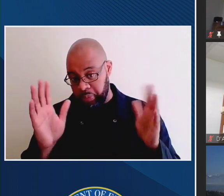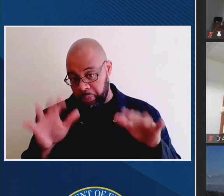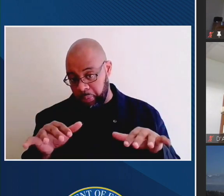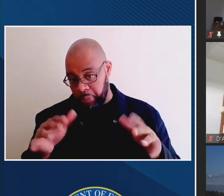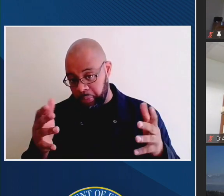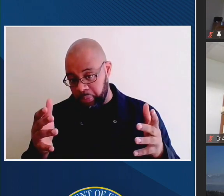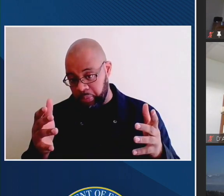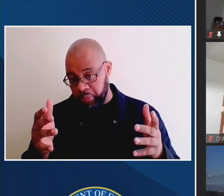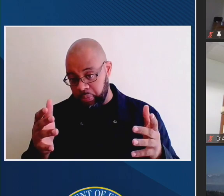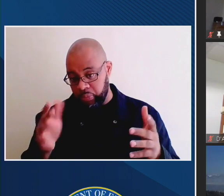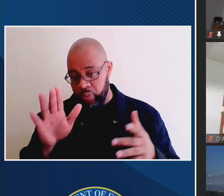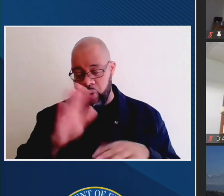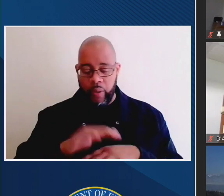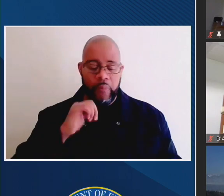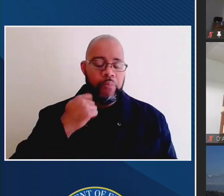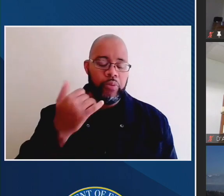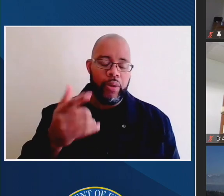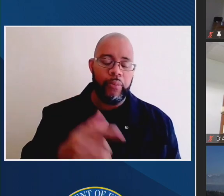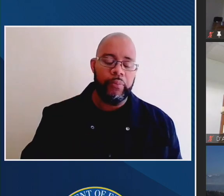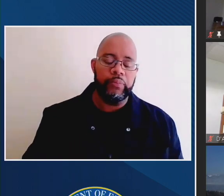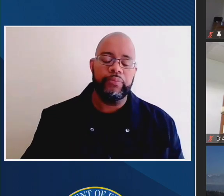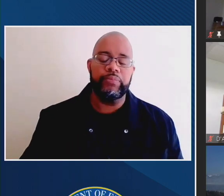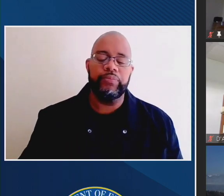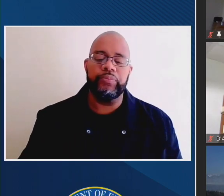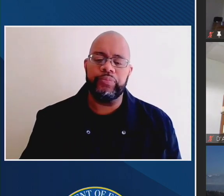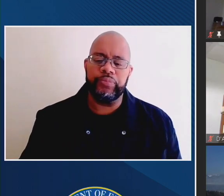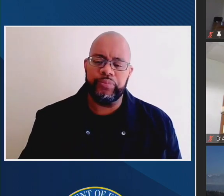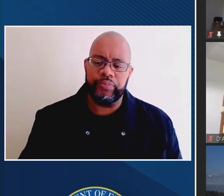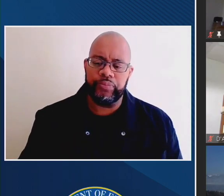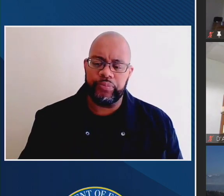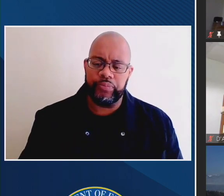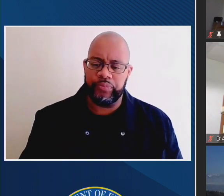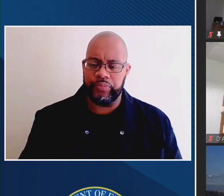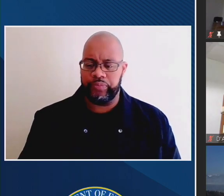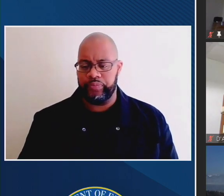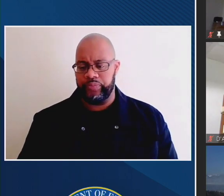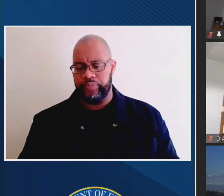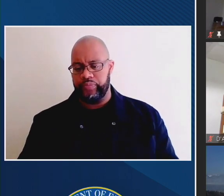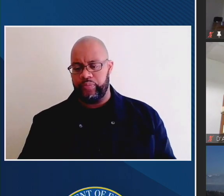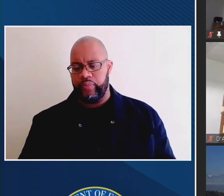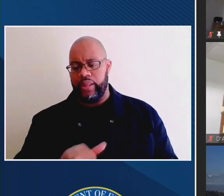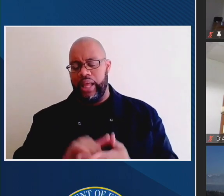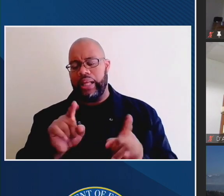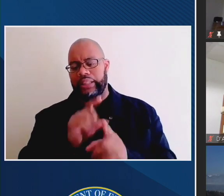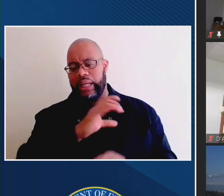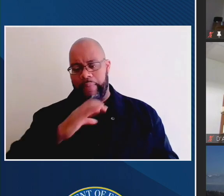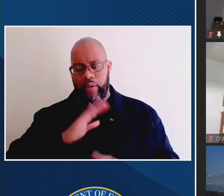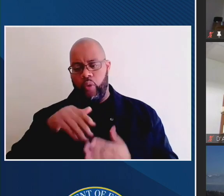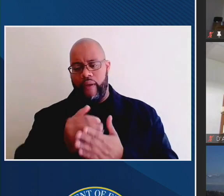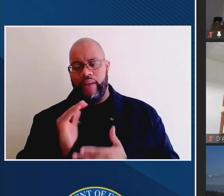Oh, and you're on mute. Yeah. Well, it was, as a committee, we all